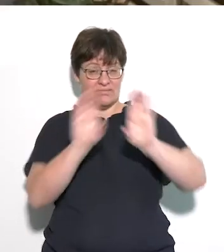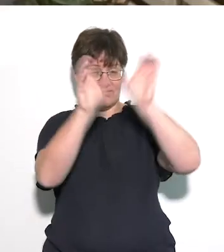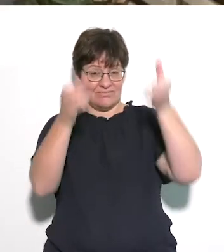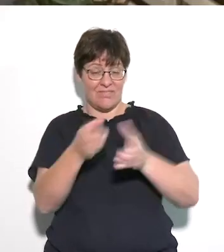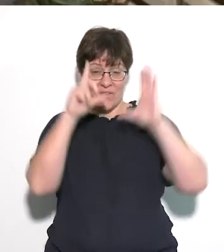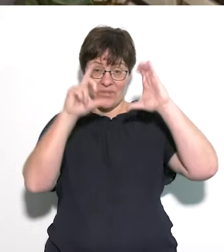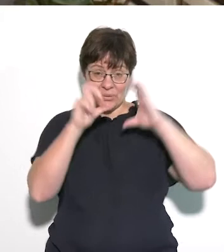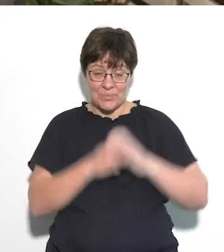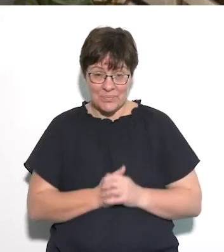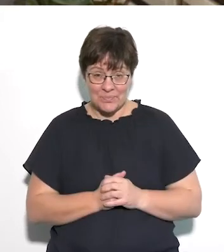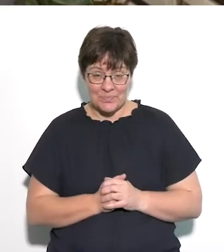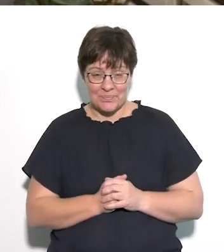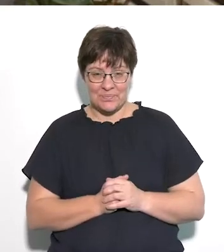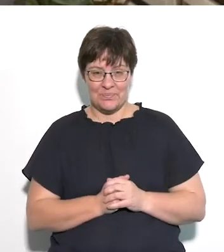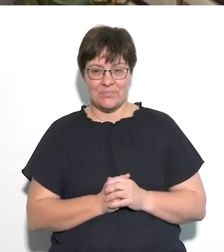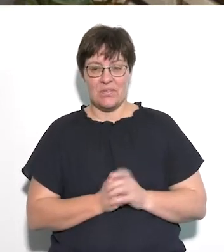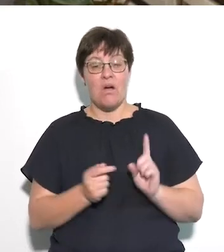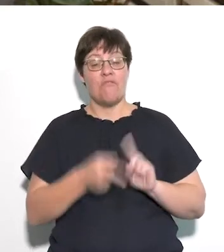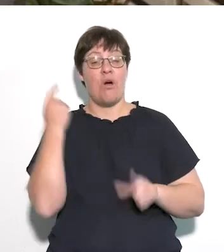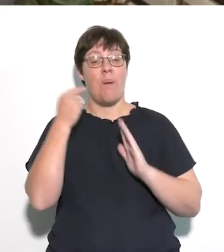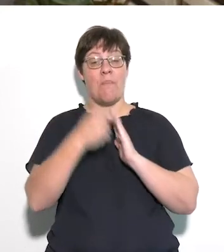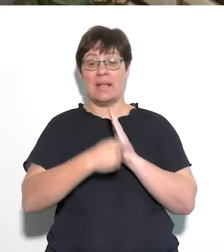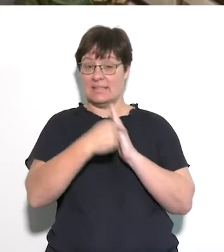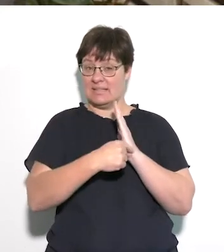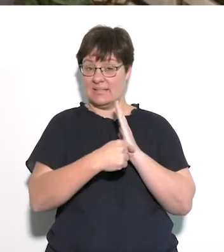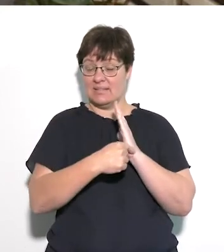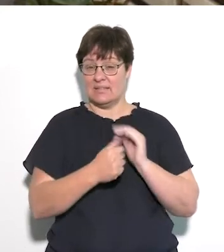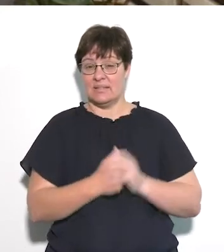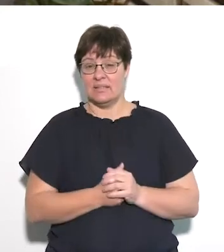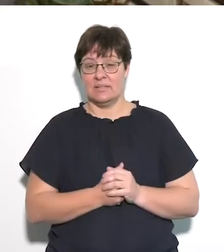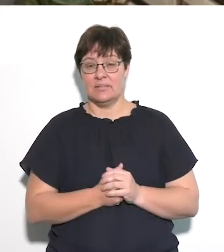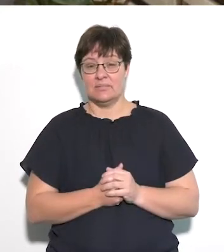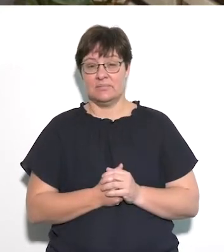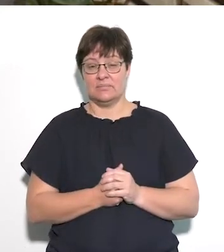photo frame. So, from your magazines,